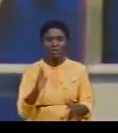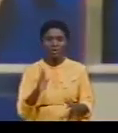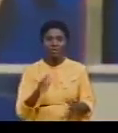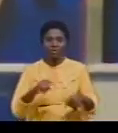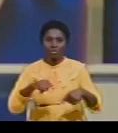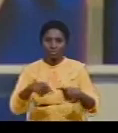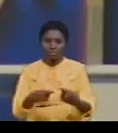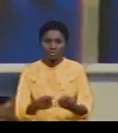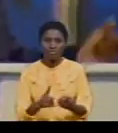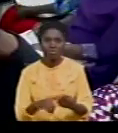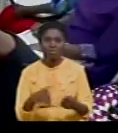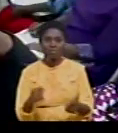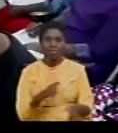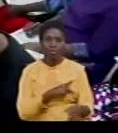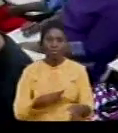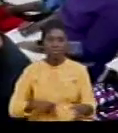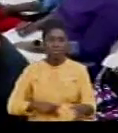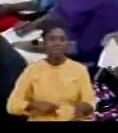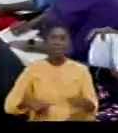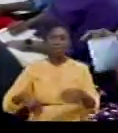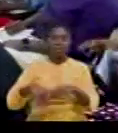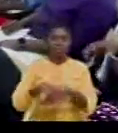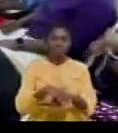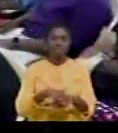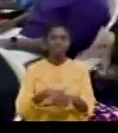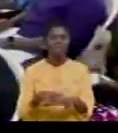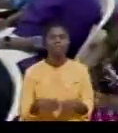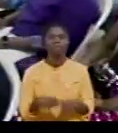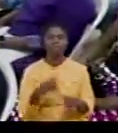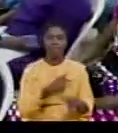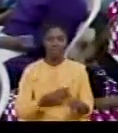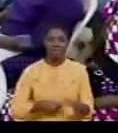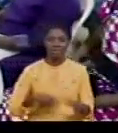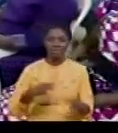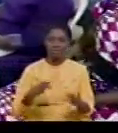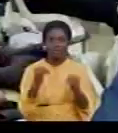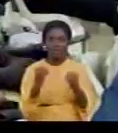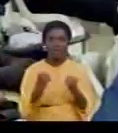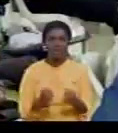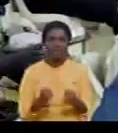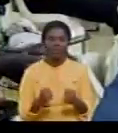kingdom. The king, the kingdom of power.